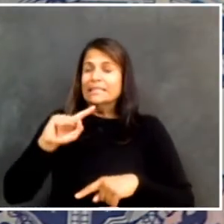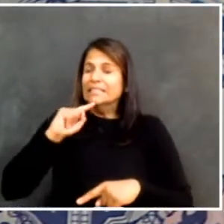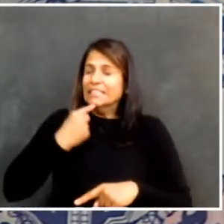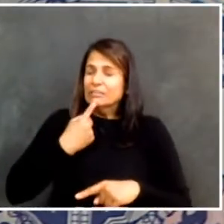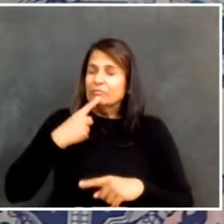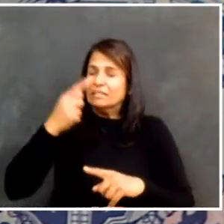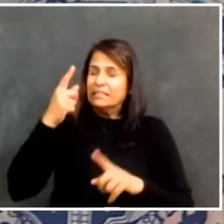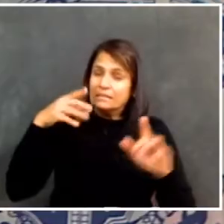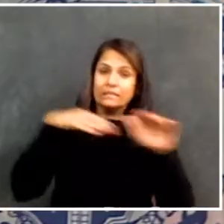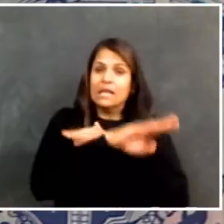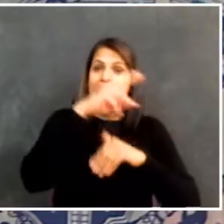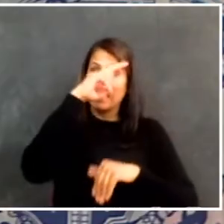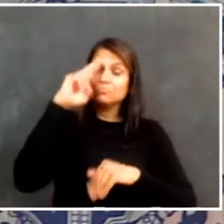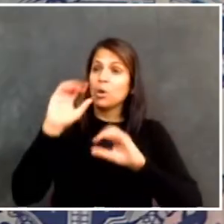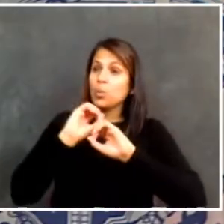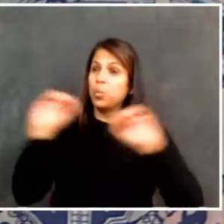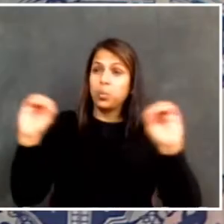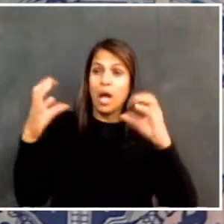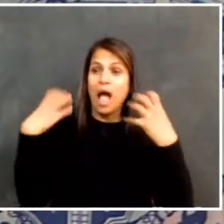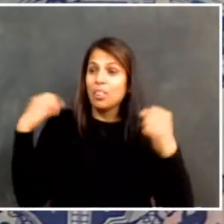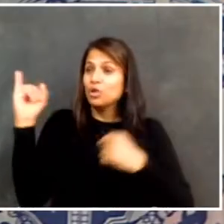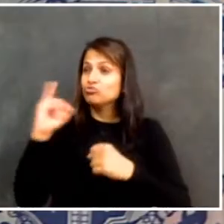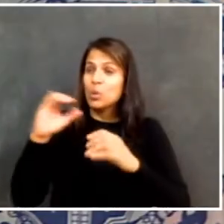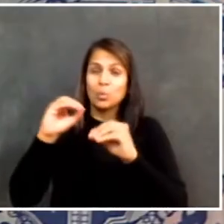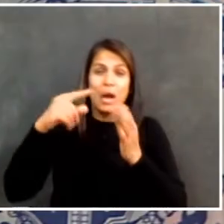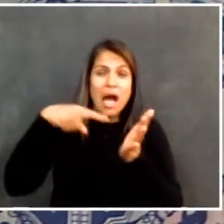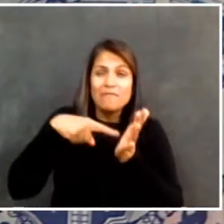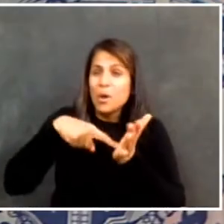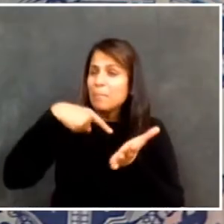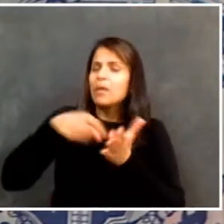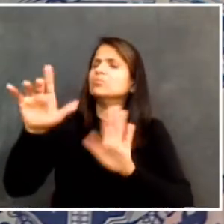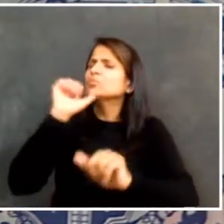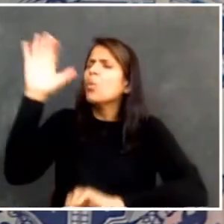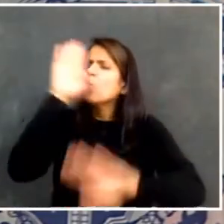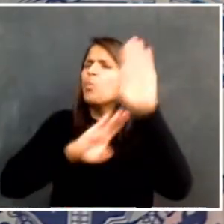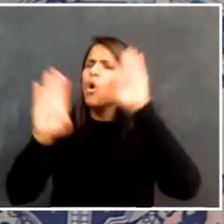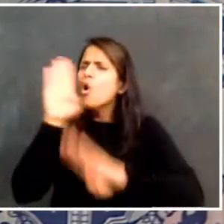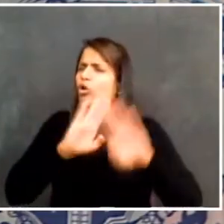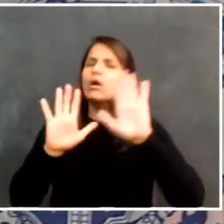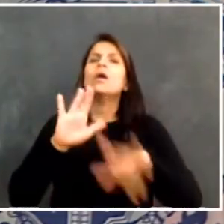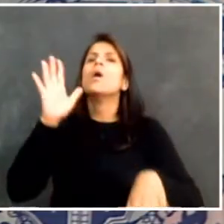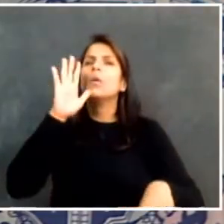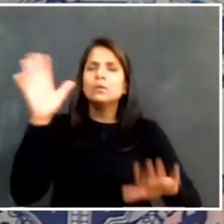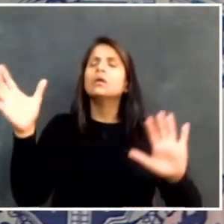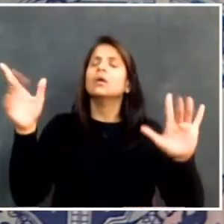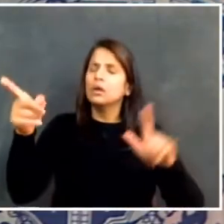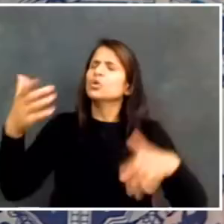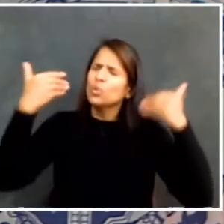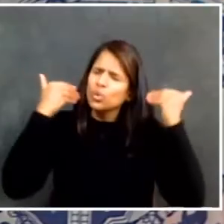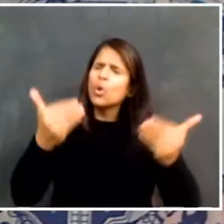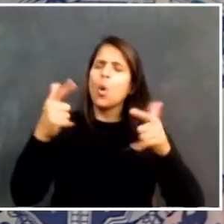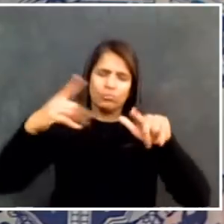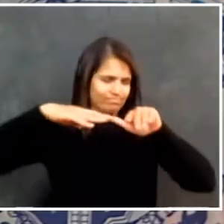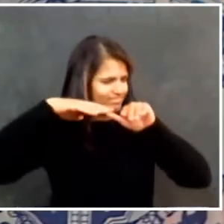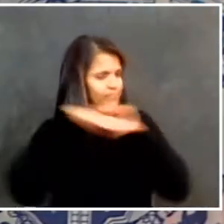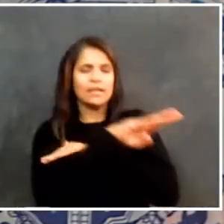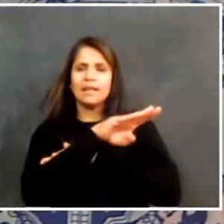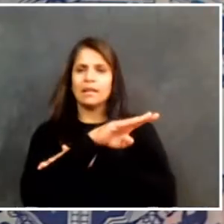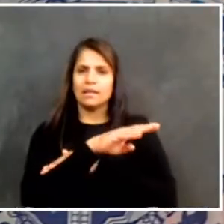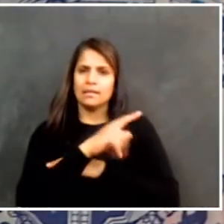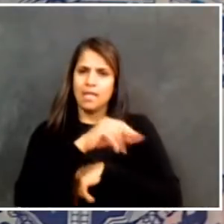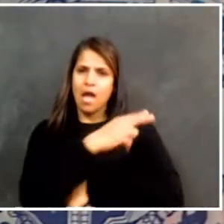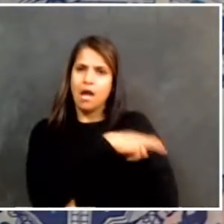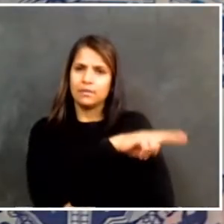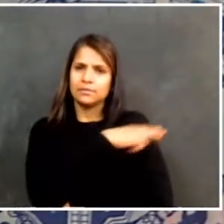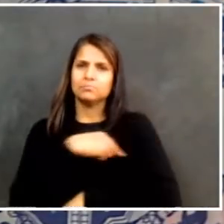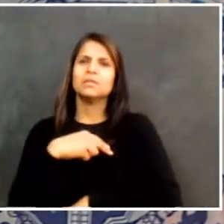insurance plan as they come in for healthcare, we'll do that. H&H is now doing that all the time. Someone comes in the door, they need help, they're giving them help, and then they're saying,